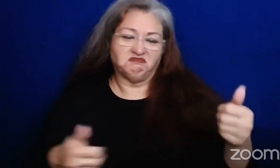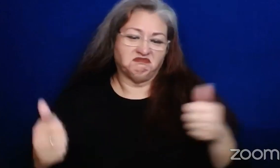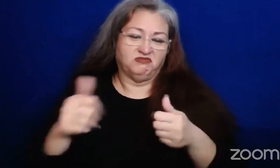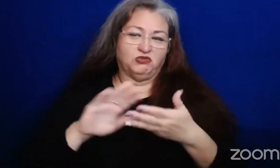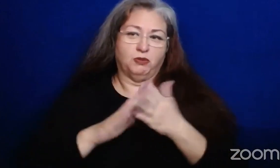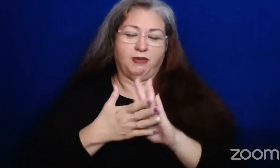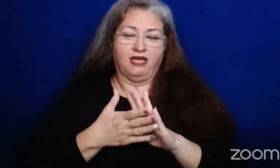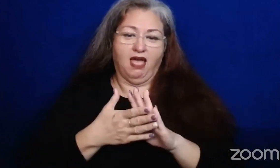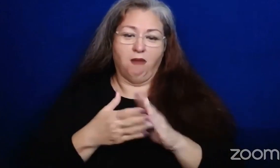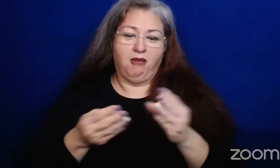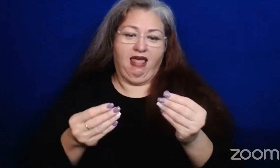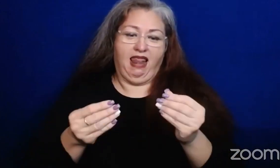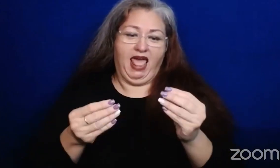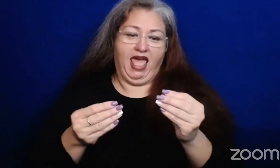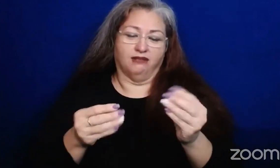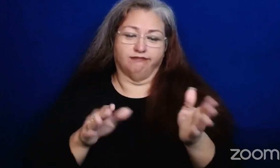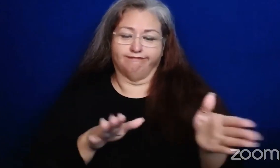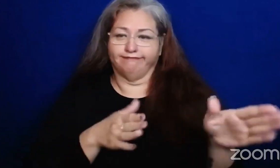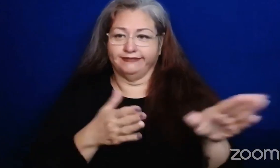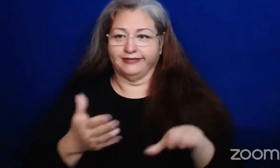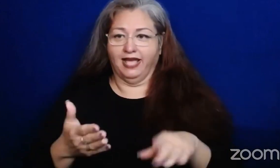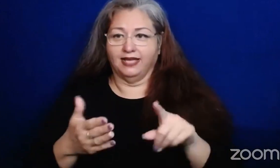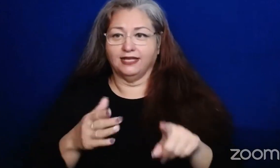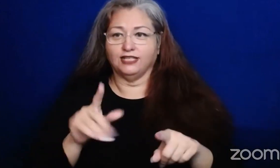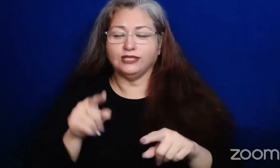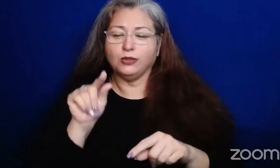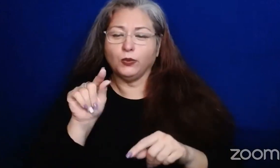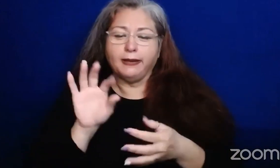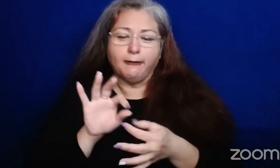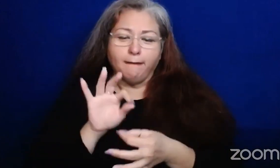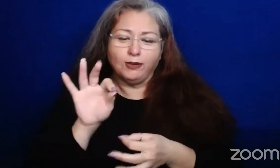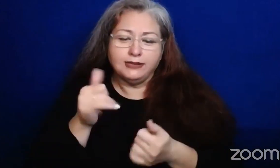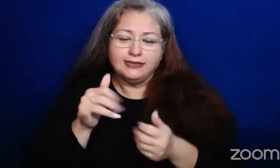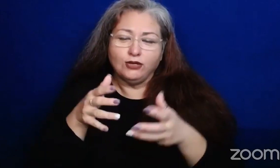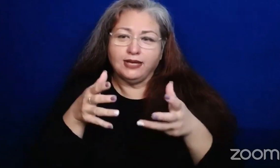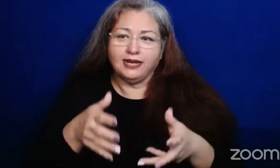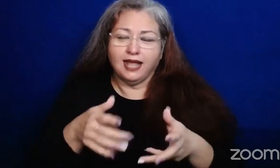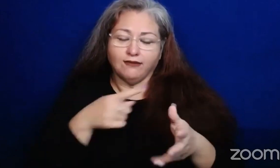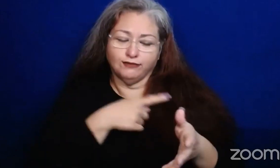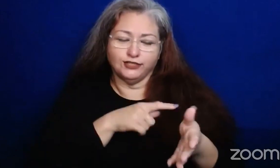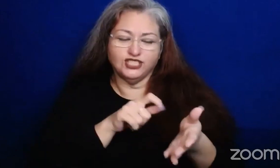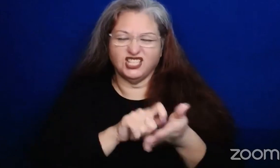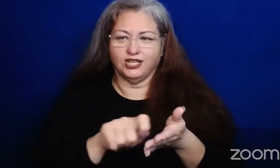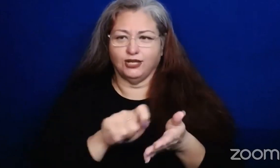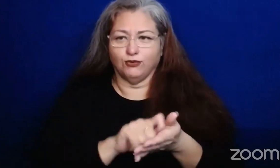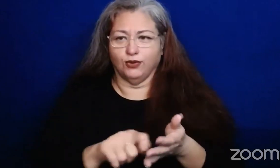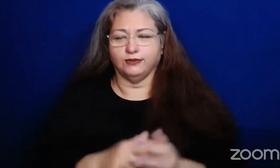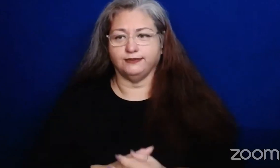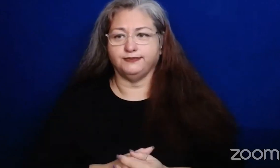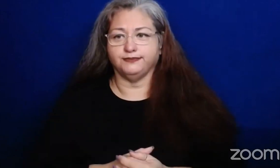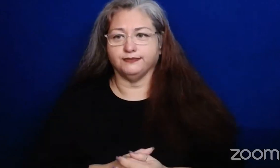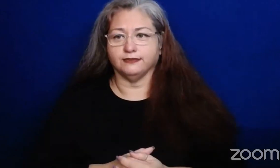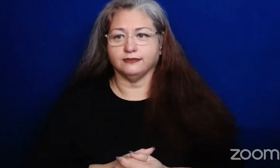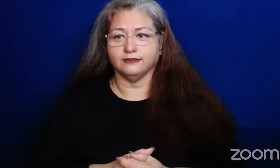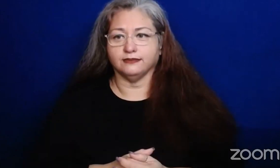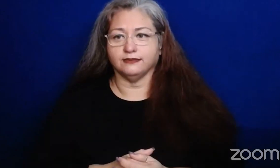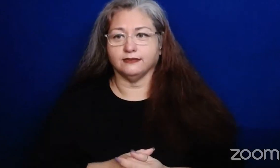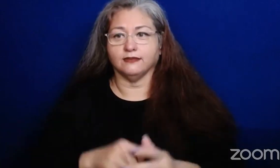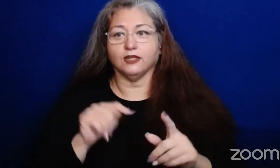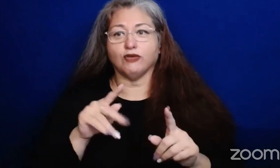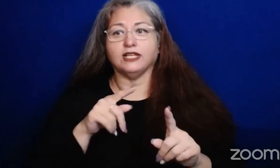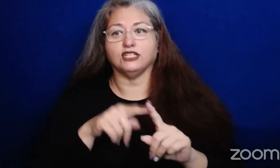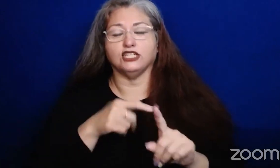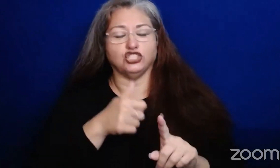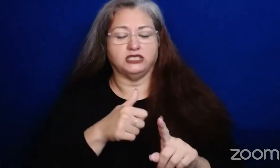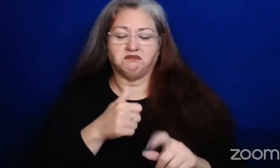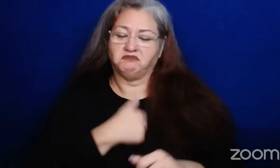dying land. Only a whispering spirit remains, she wrote. Dr. Trask was